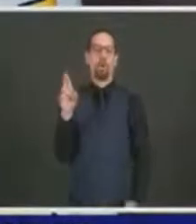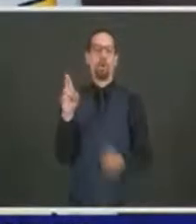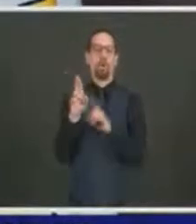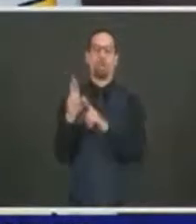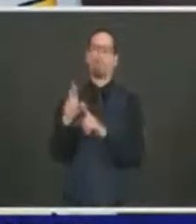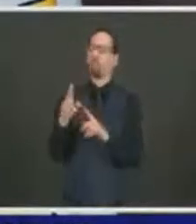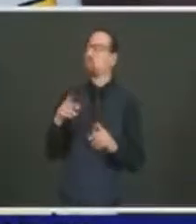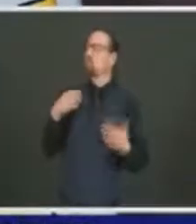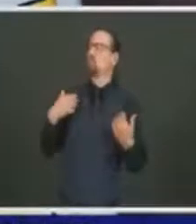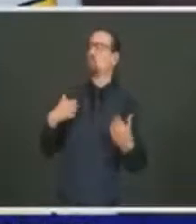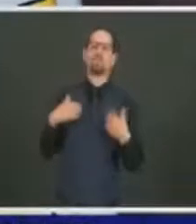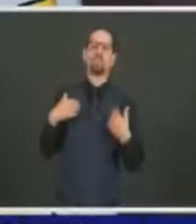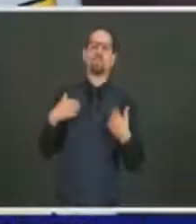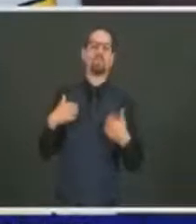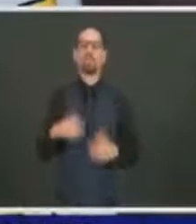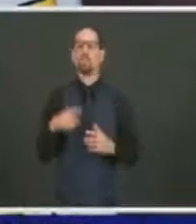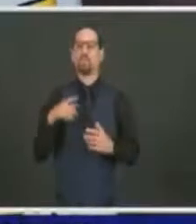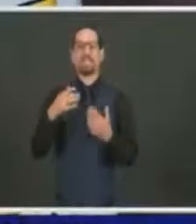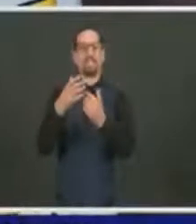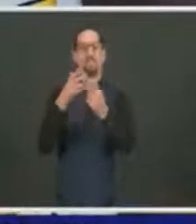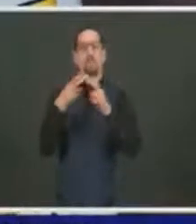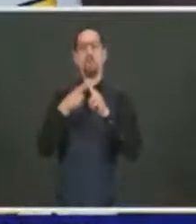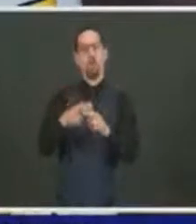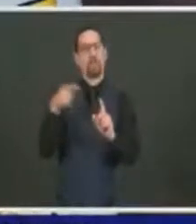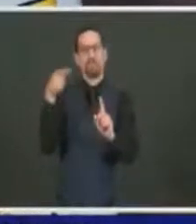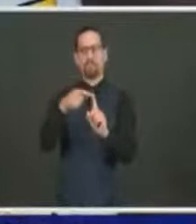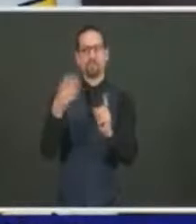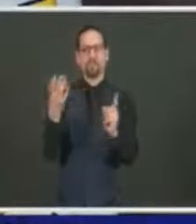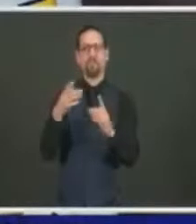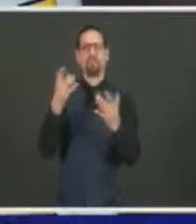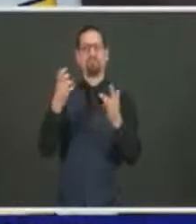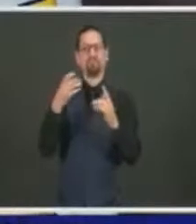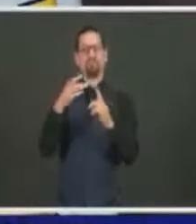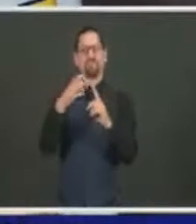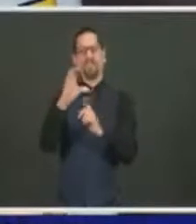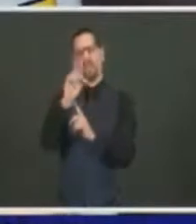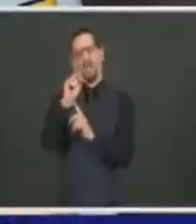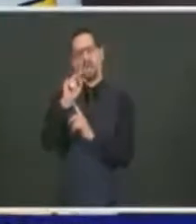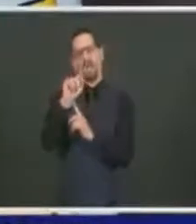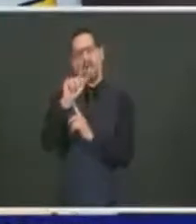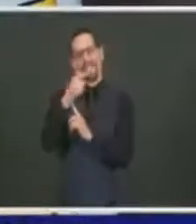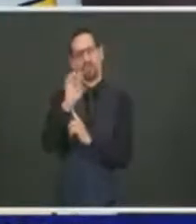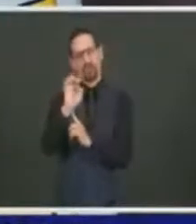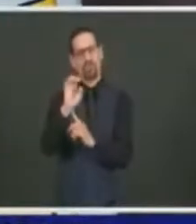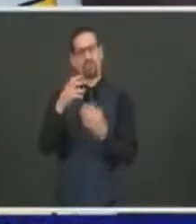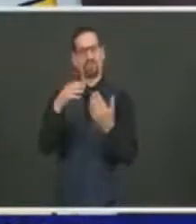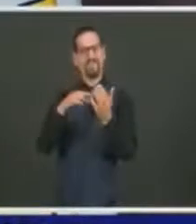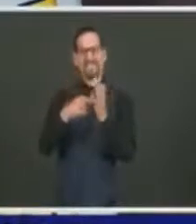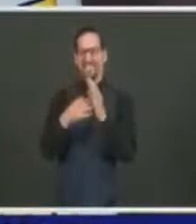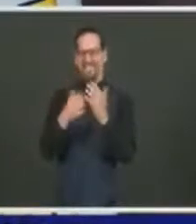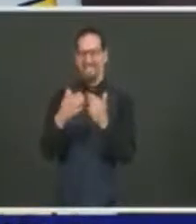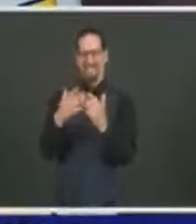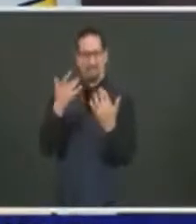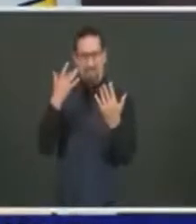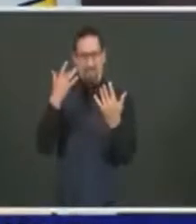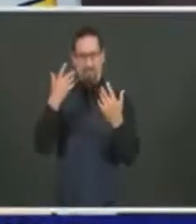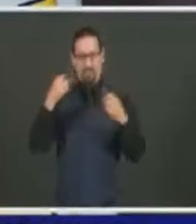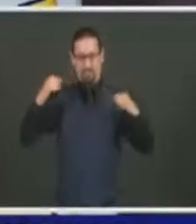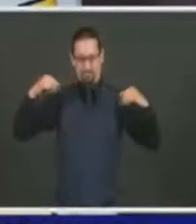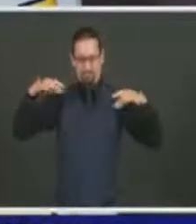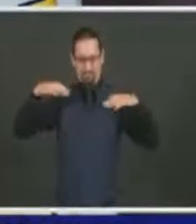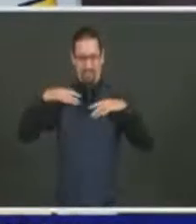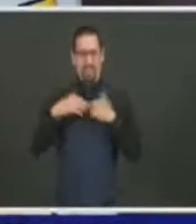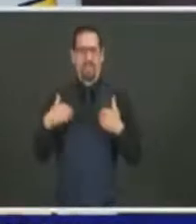contagion for all the reasons that we know, right? That you tend to congregate, lots of young people, not a lot